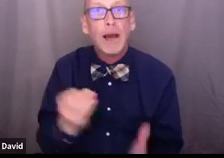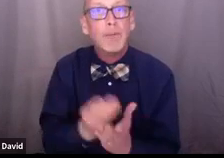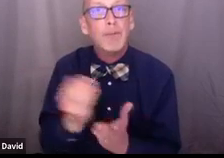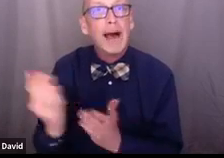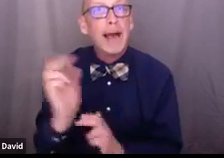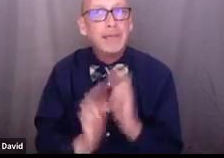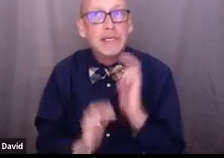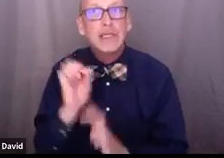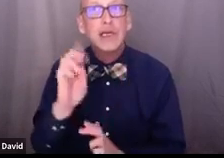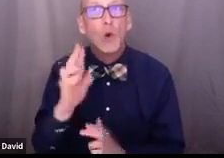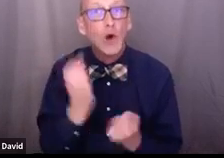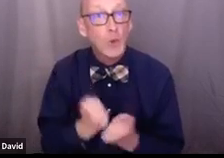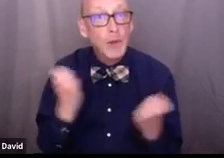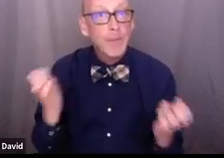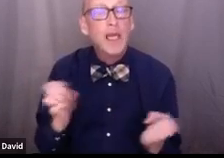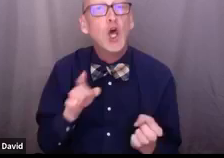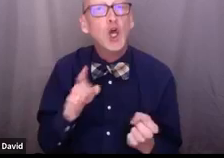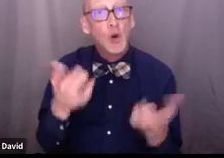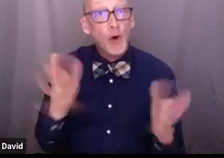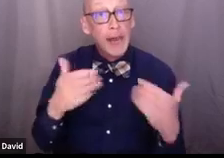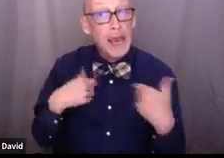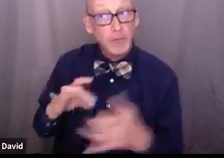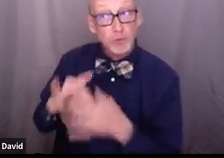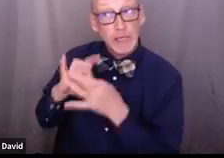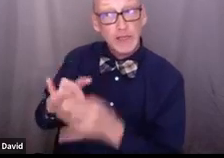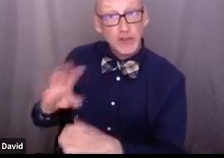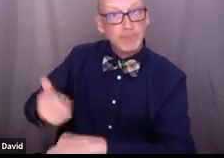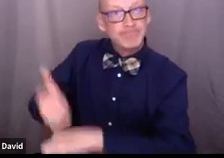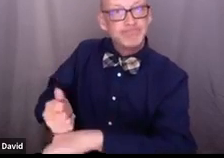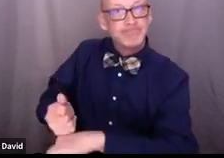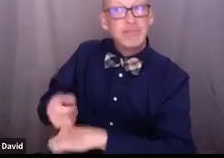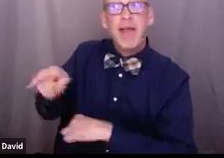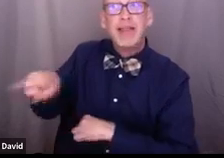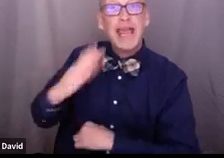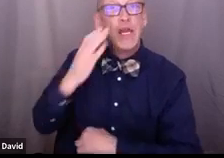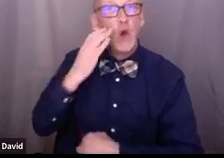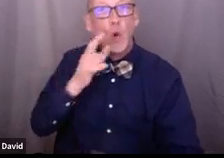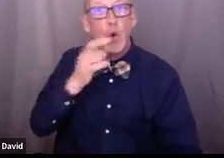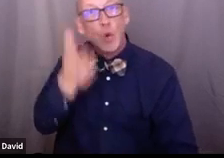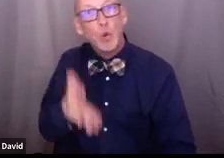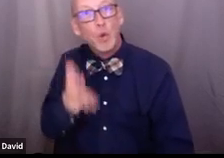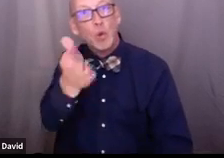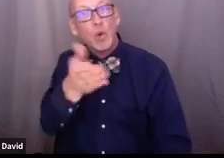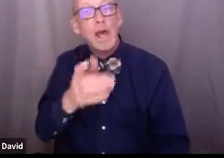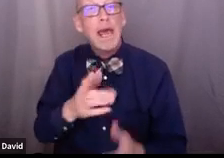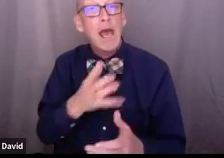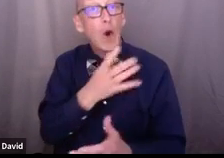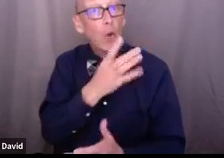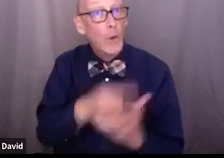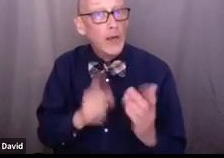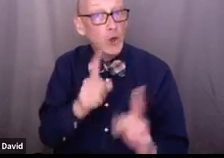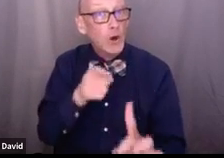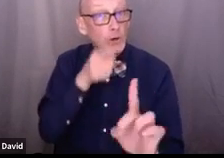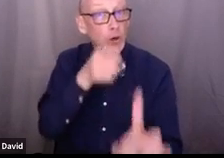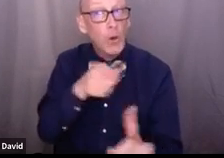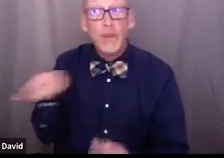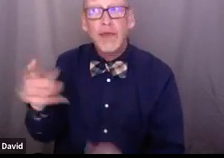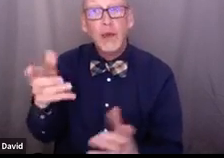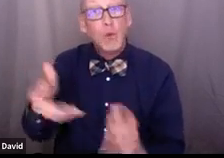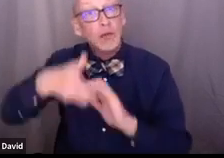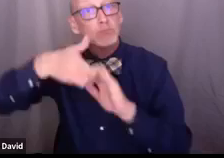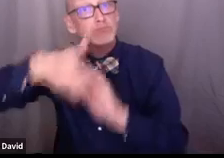or whatever it might be, you already have that relationship in place. They already know who you are and what you're trying to accomplish, and they want to be your